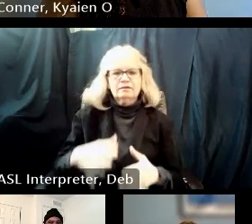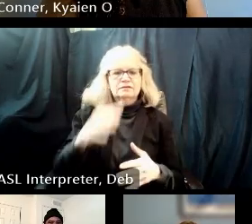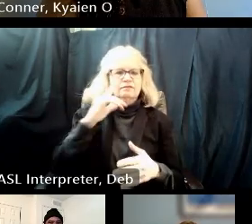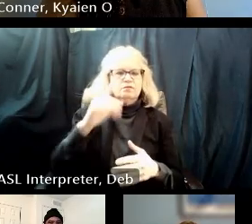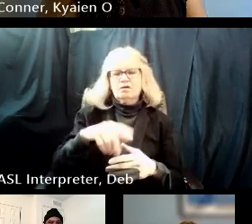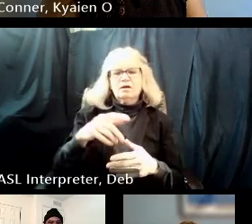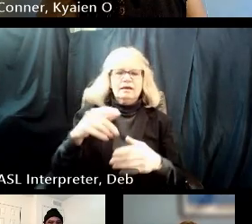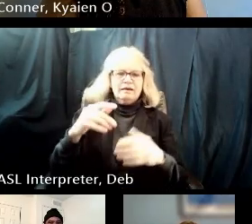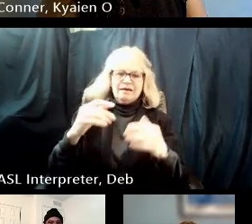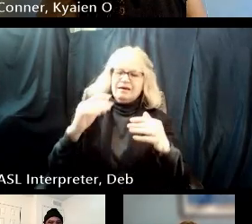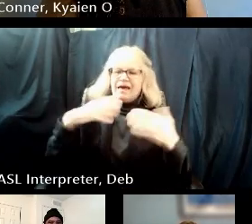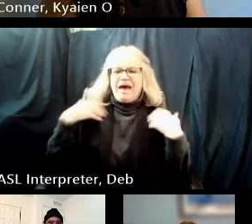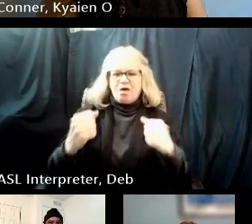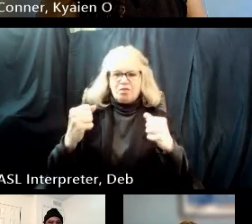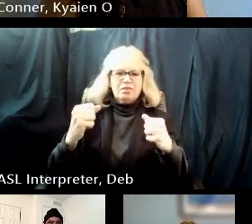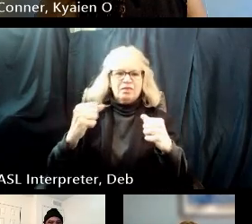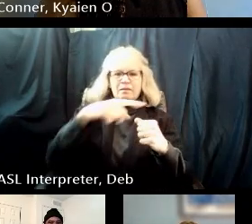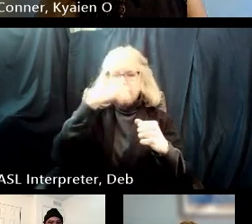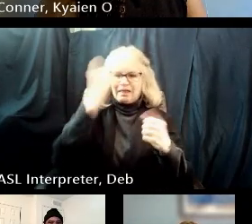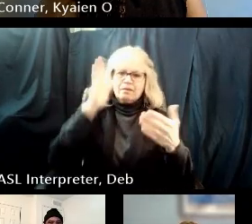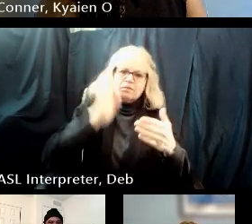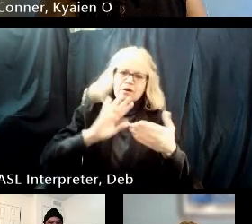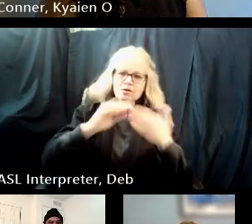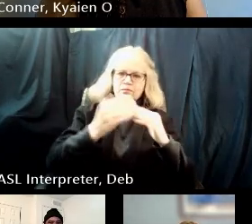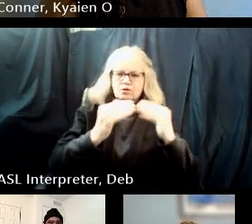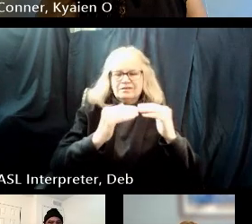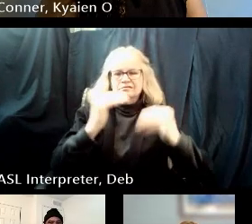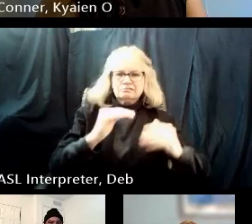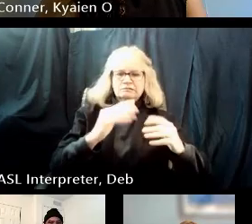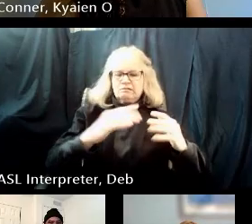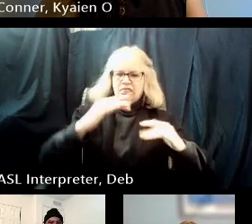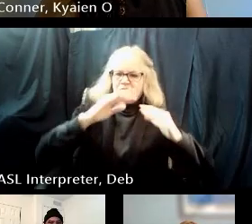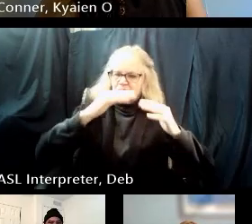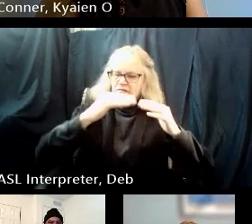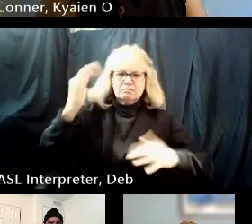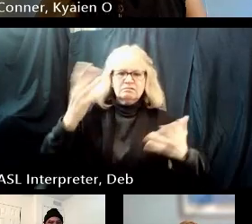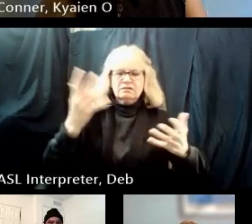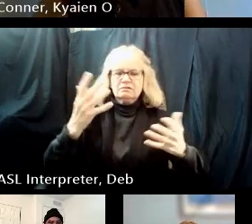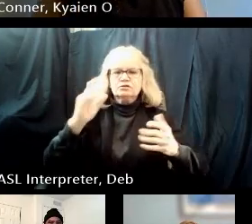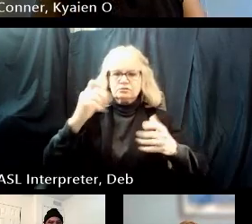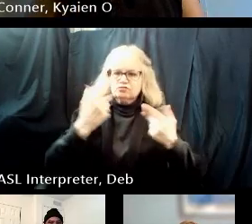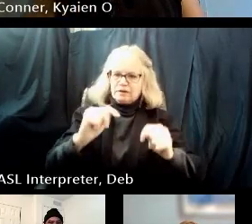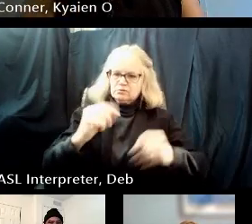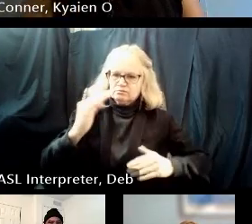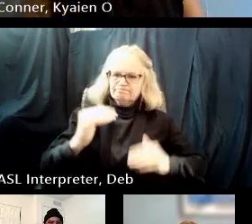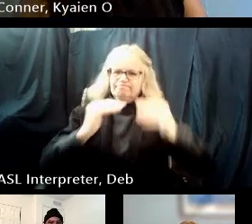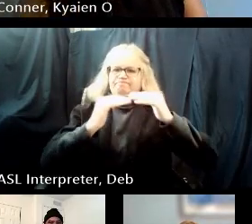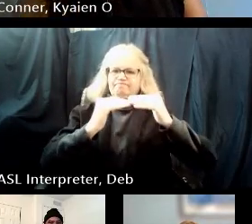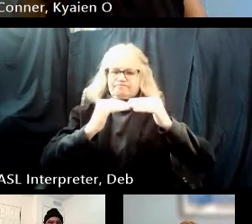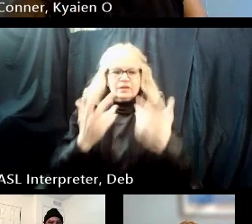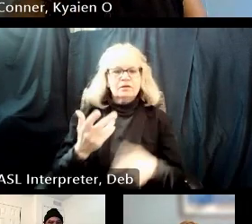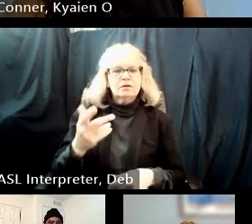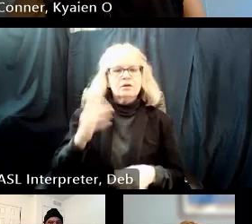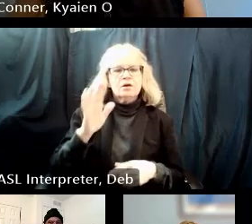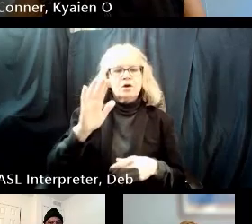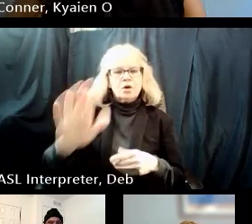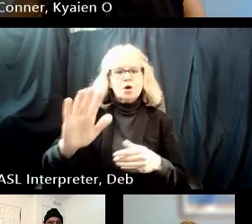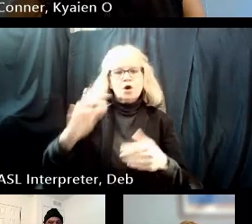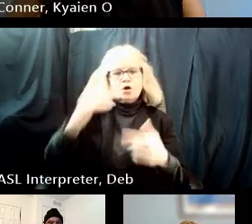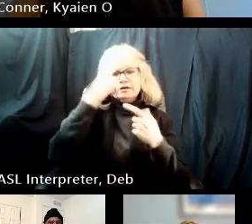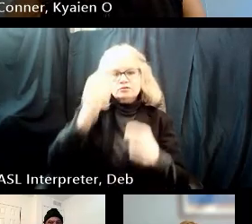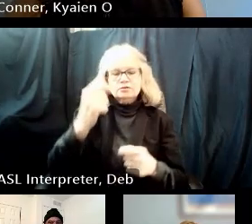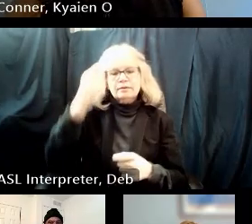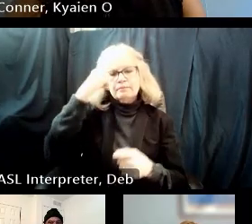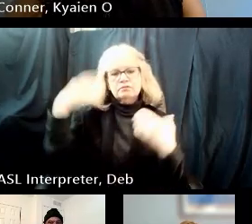Black and Brown communities in the U.S. Dr. Connor's interest in mental health and disparities is rooted in her professional and